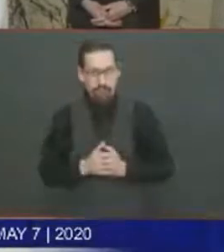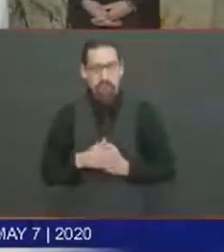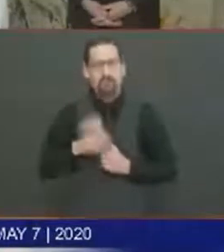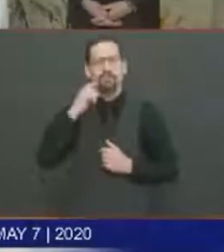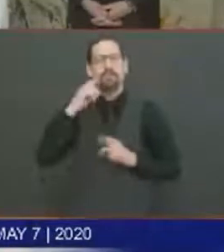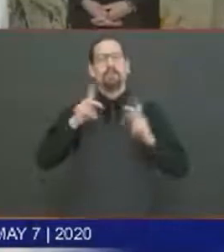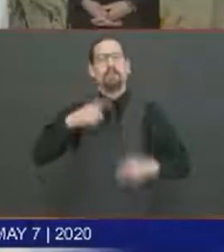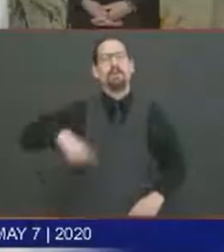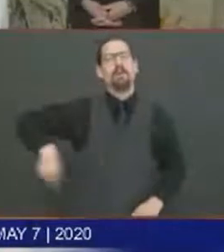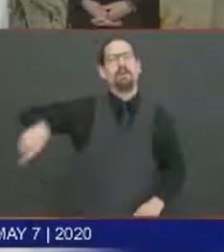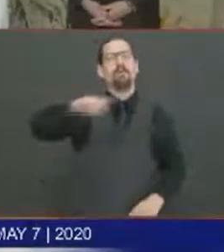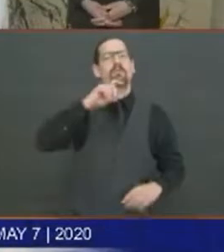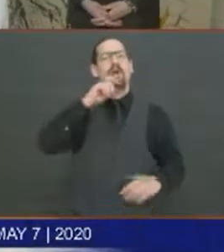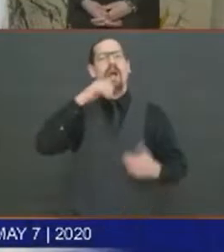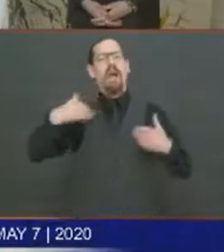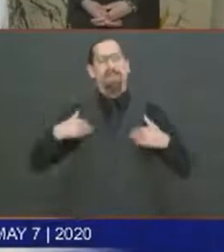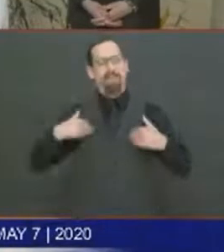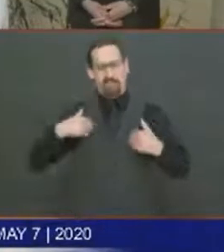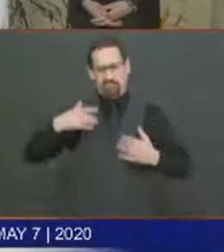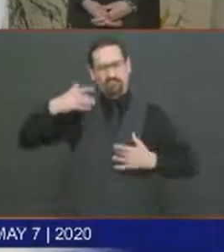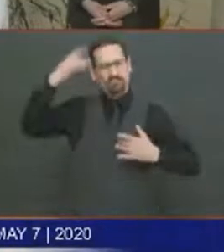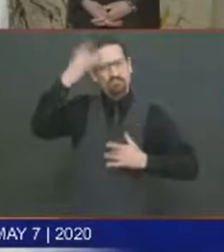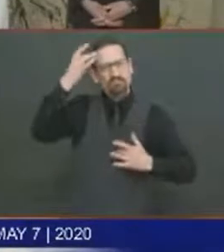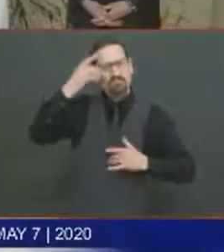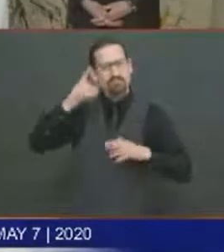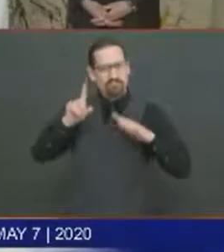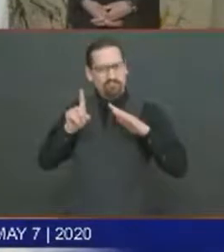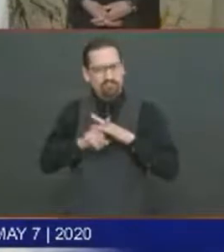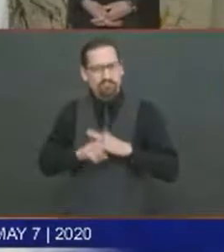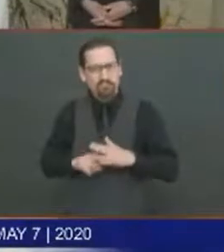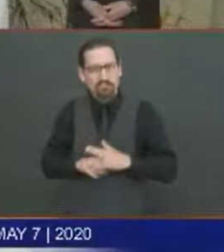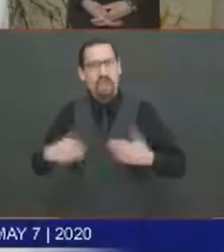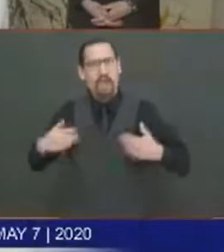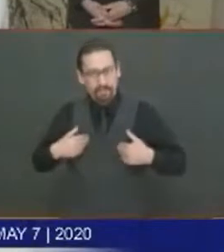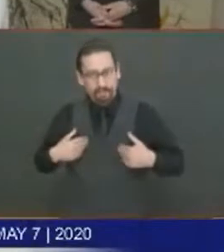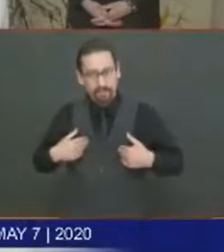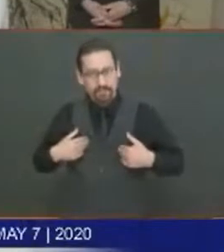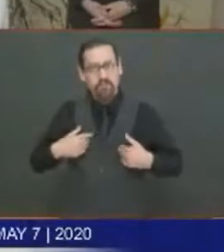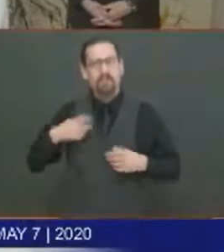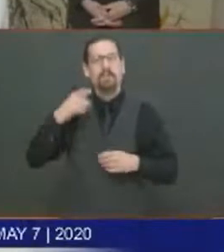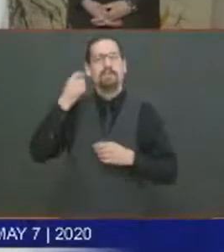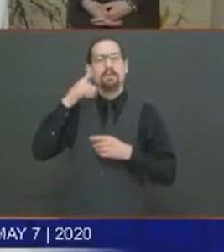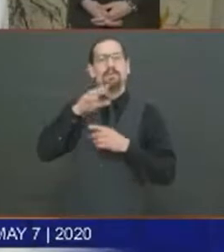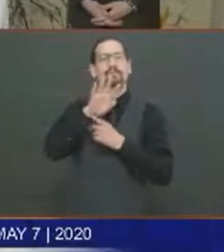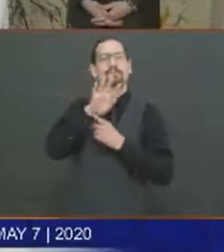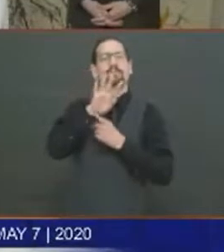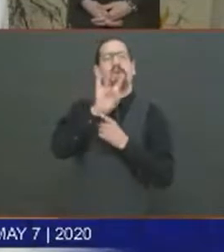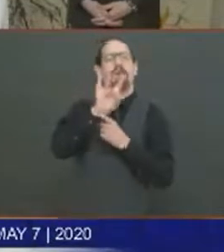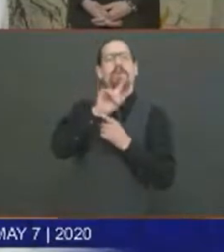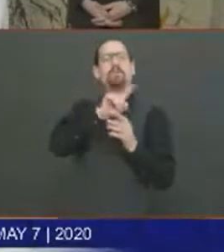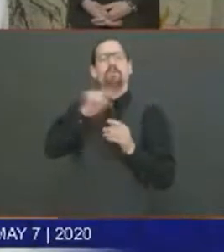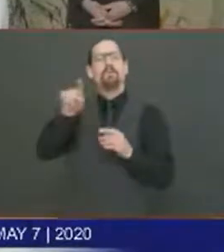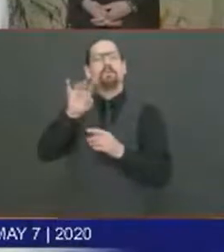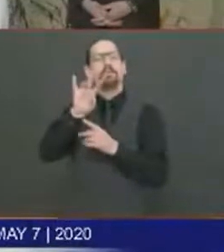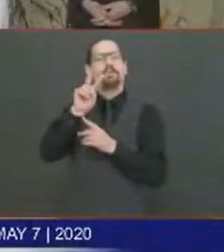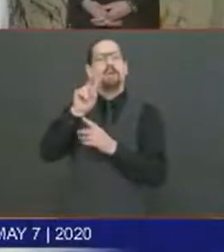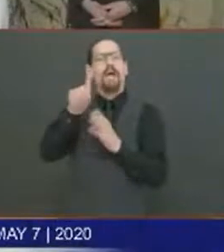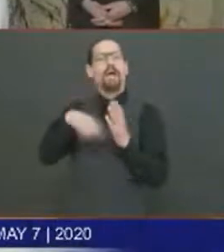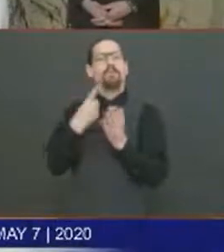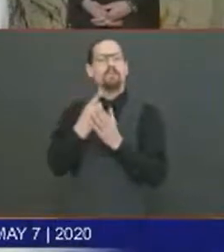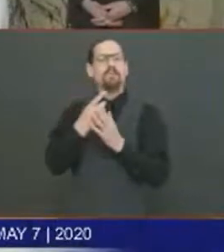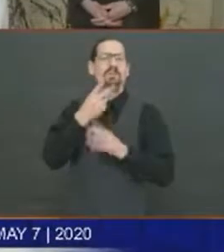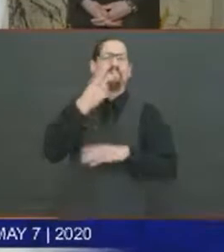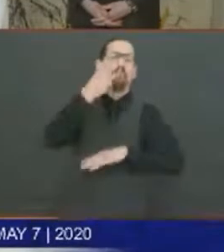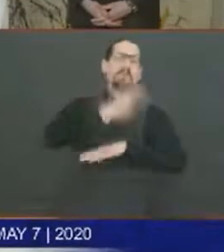who feel sick, within 48 to 72 hours. As I explained in detail yesterday, at this point, nearly